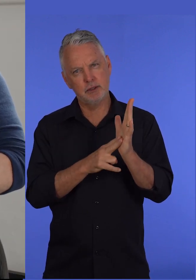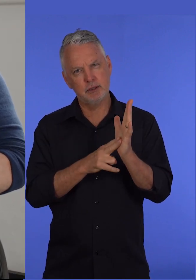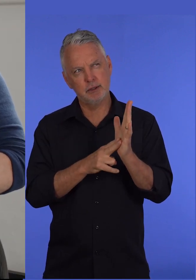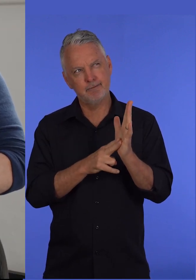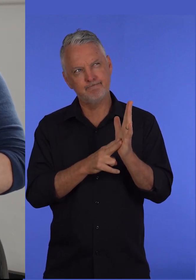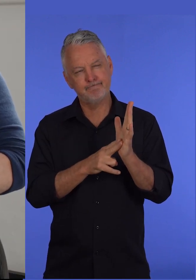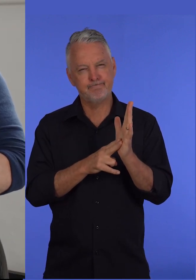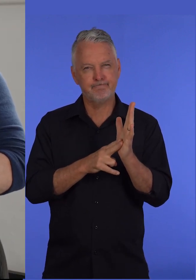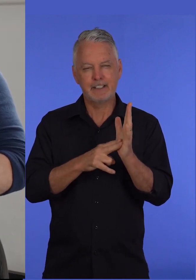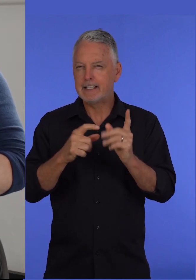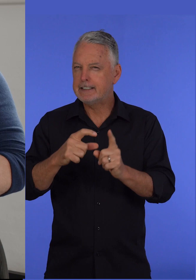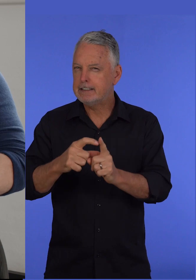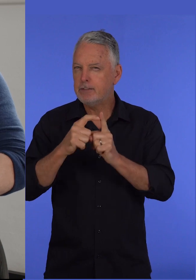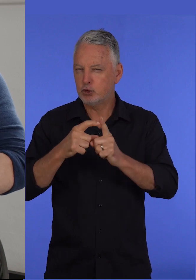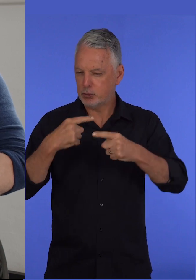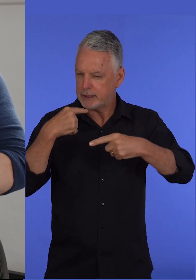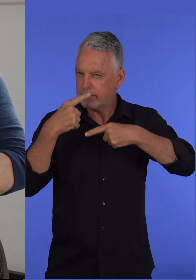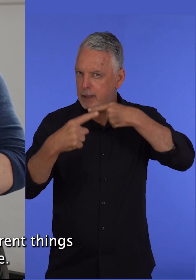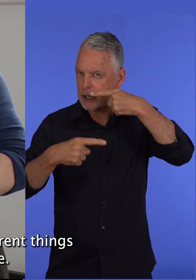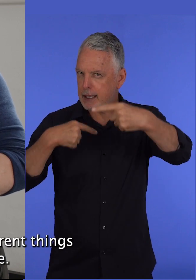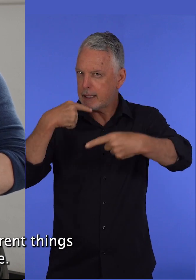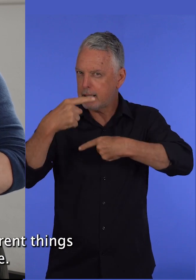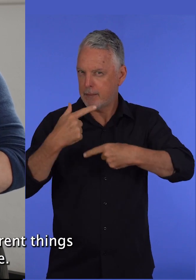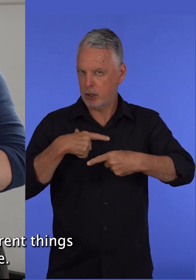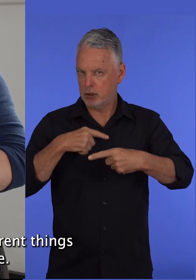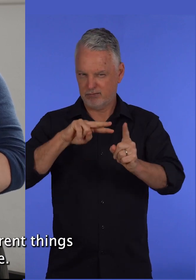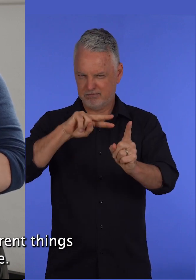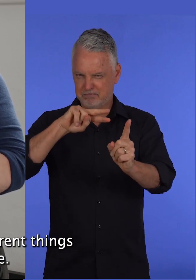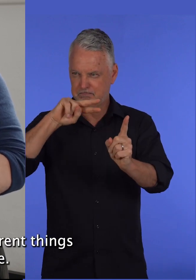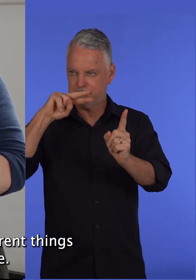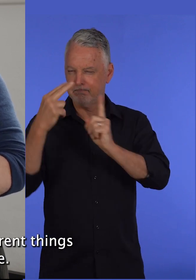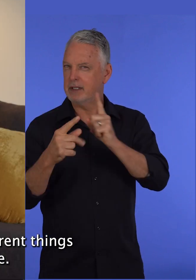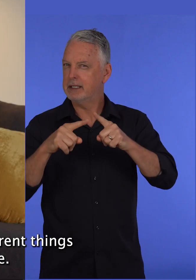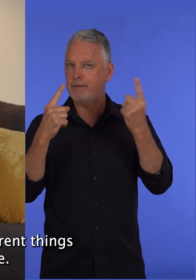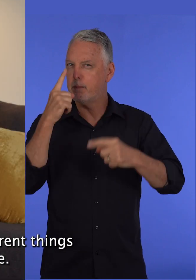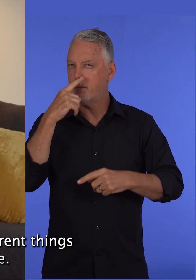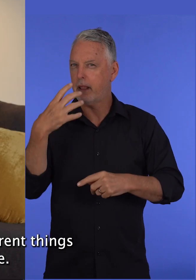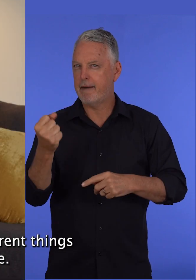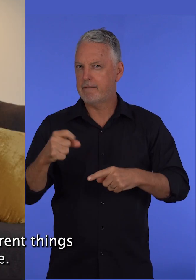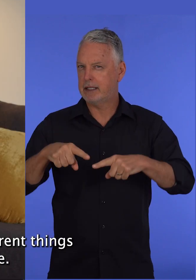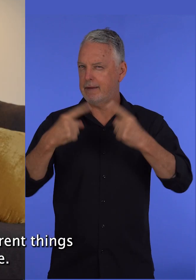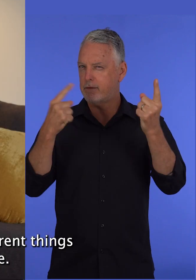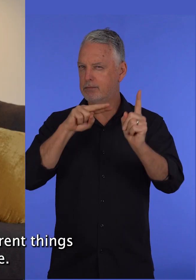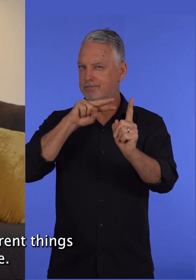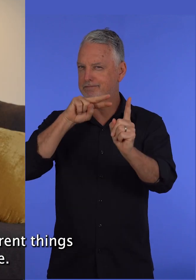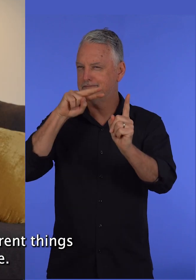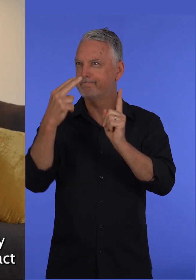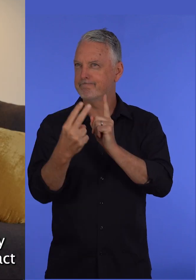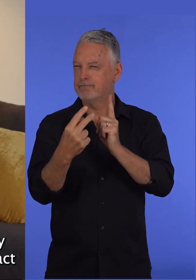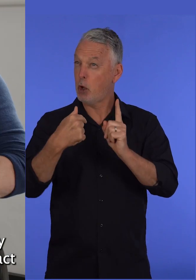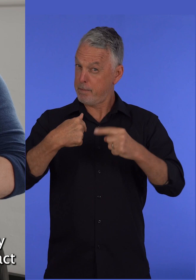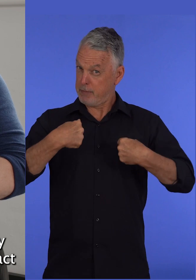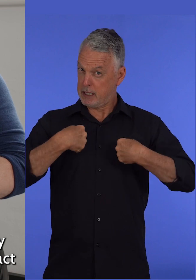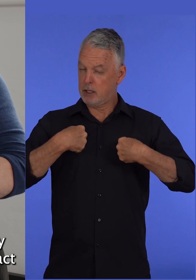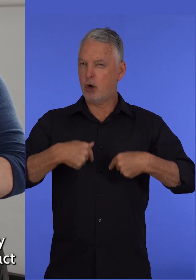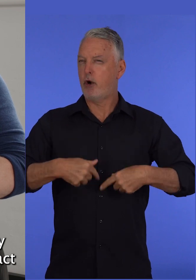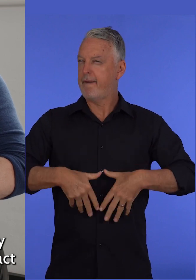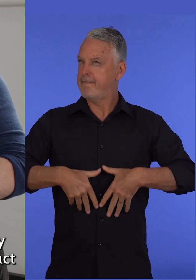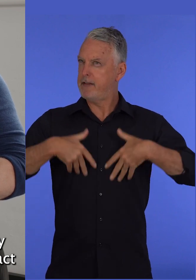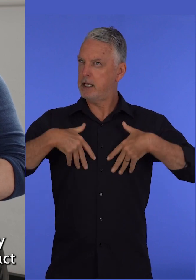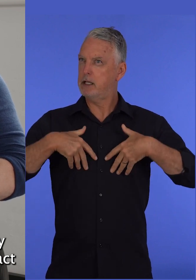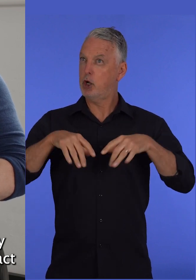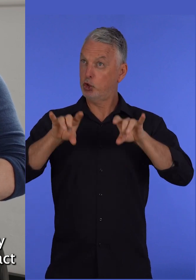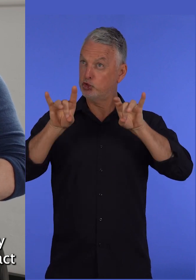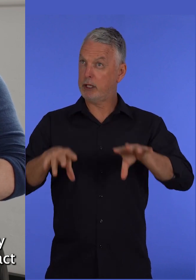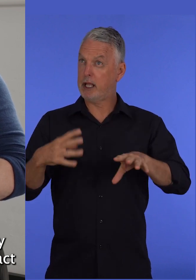it is a loaded word, I think, because it just means so many different things to so many different people. I think inclusion is